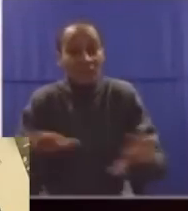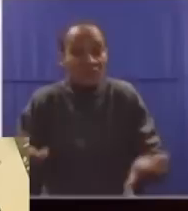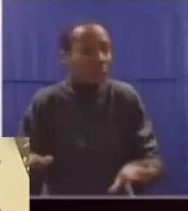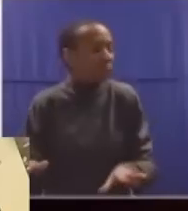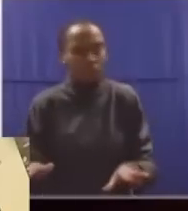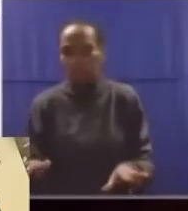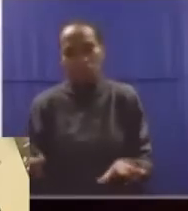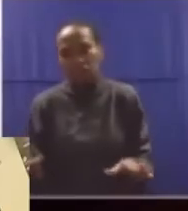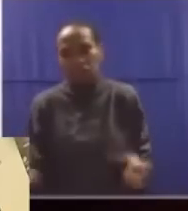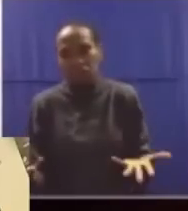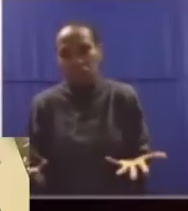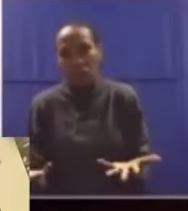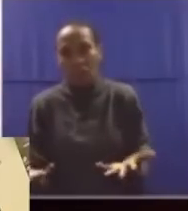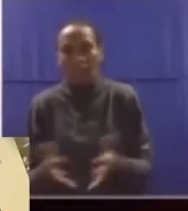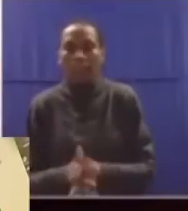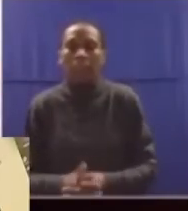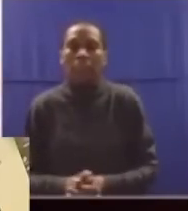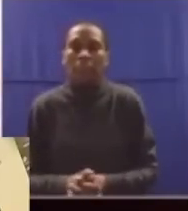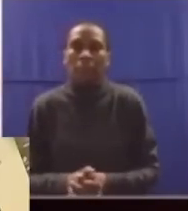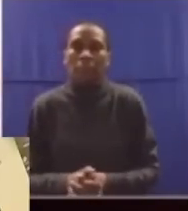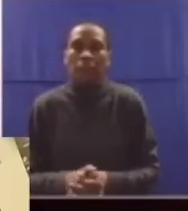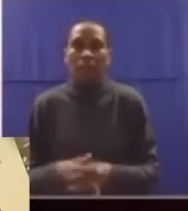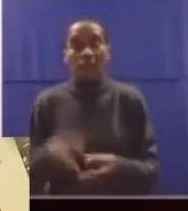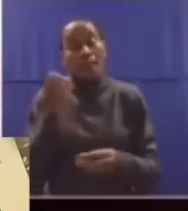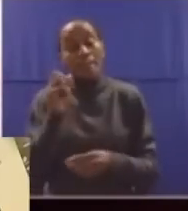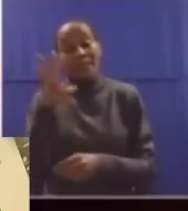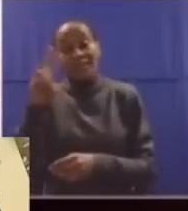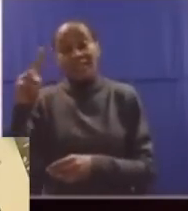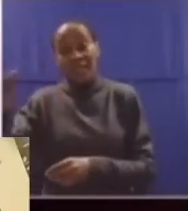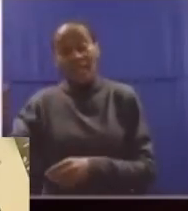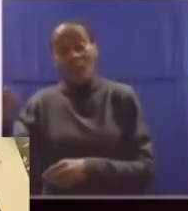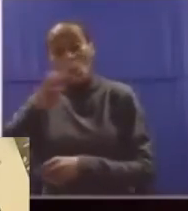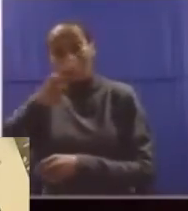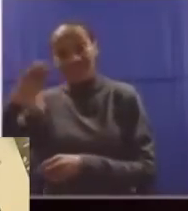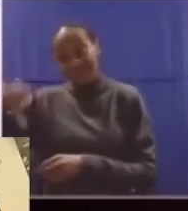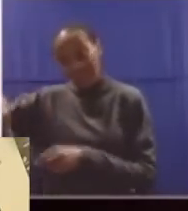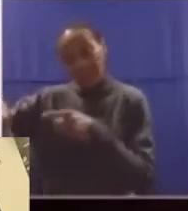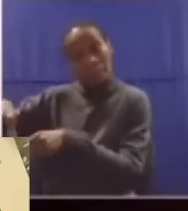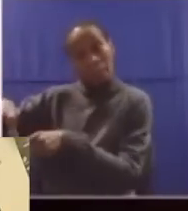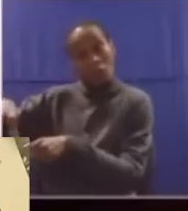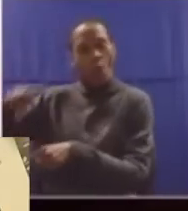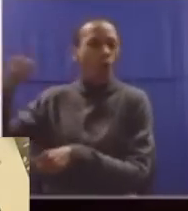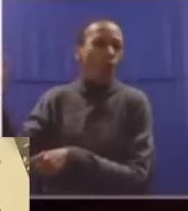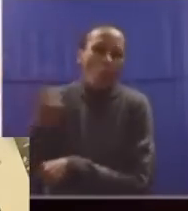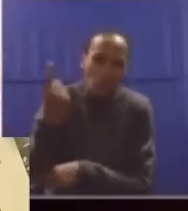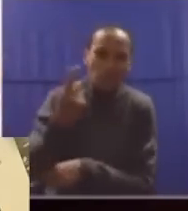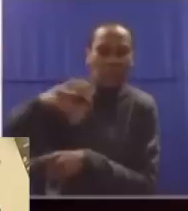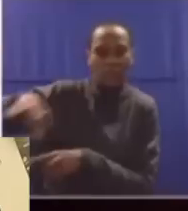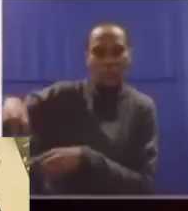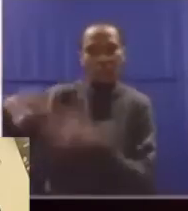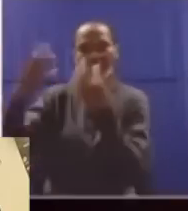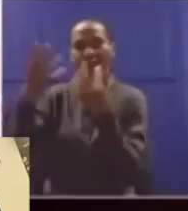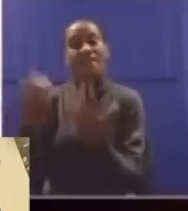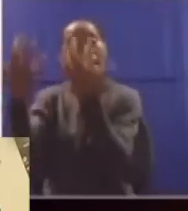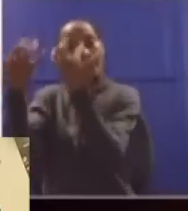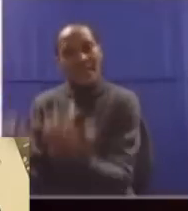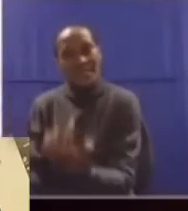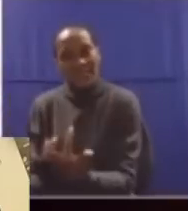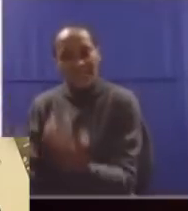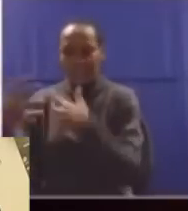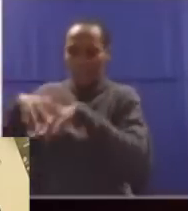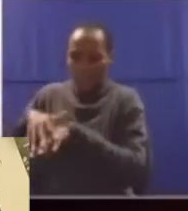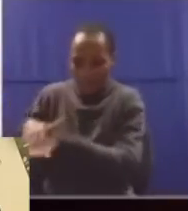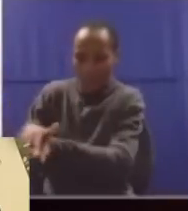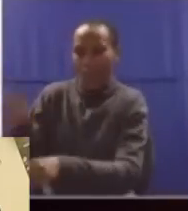education departments with no proper monitoring. In fact, the DA-run Western Cape is the only province with a budgeted, implemented,